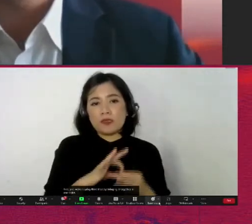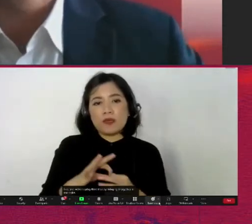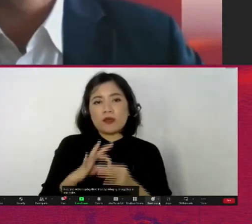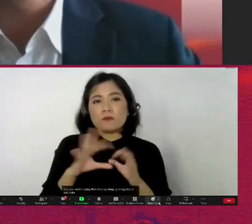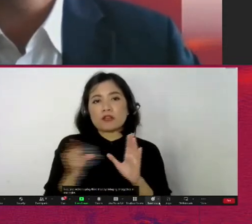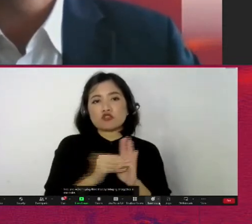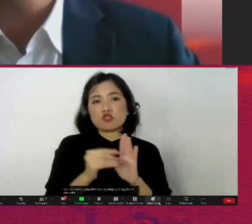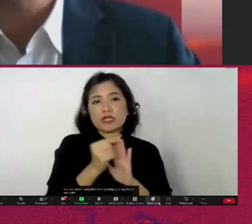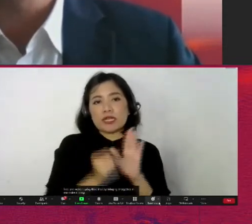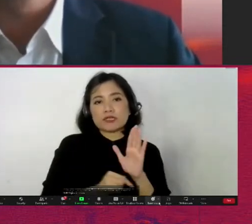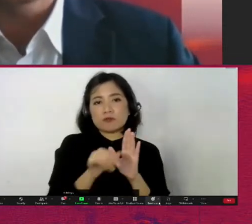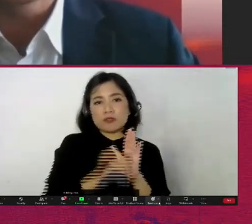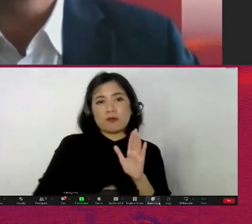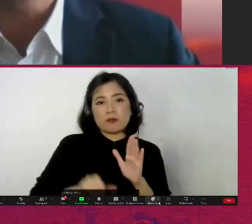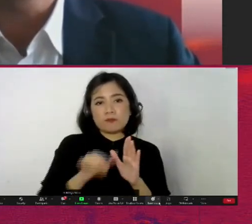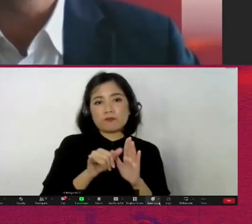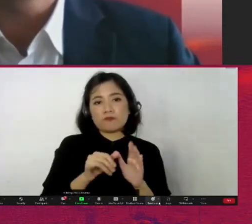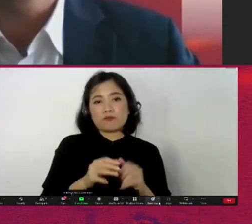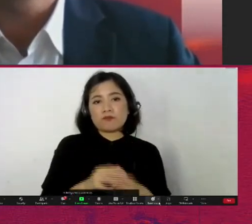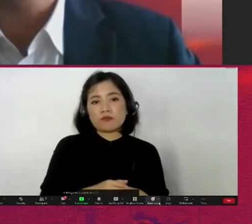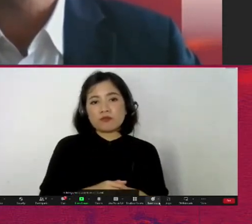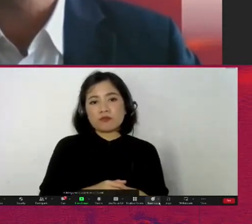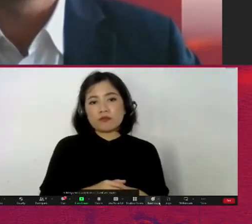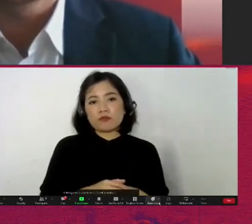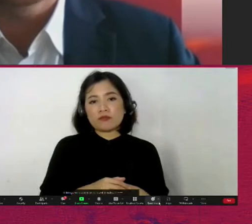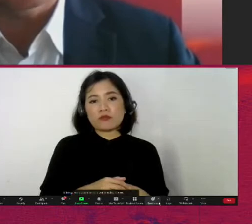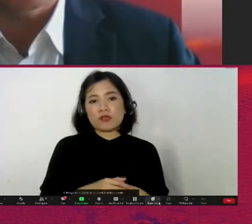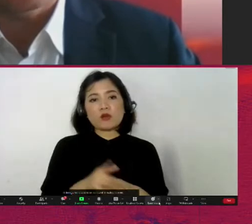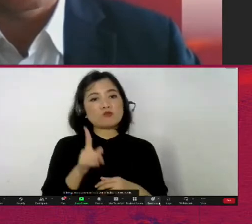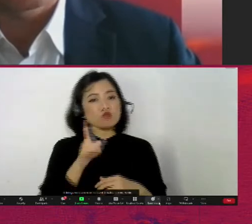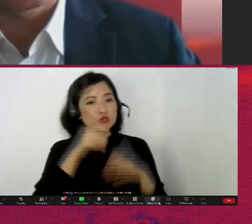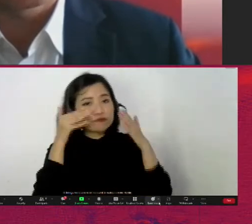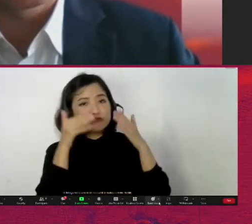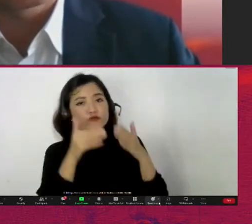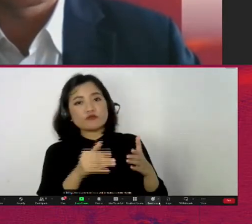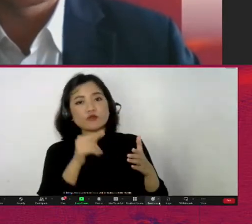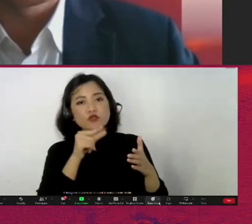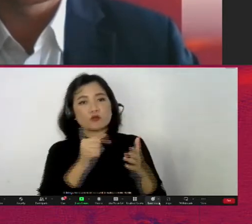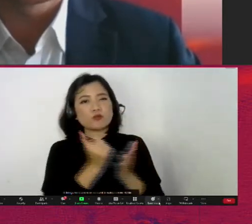index, it brings more attention to it and makes it more visible.